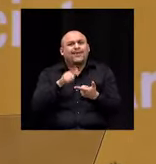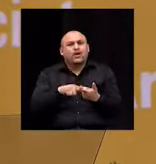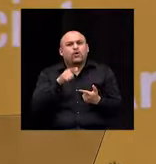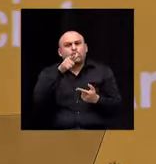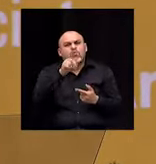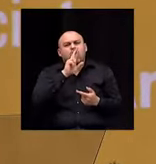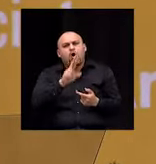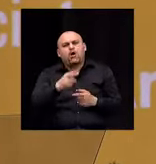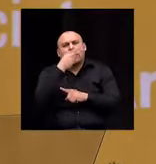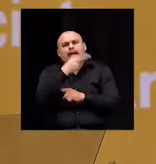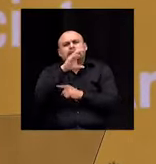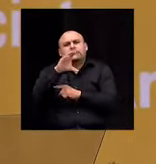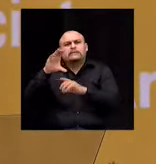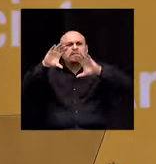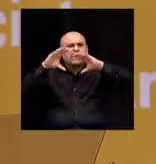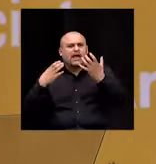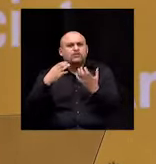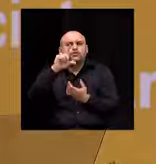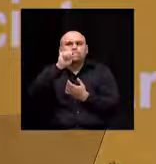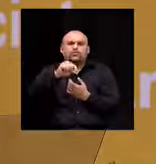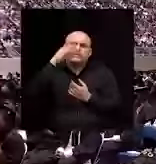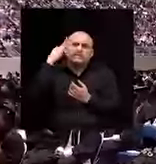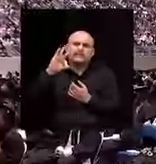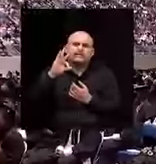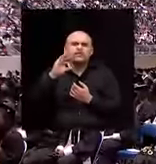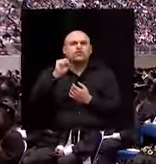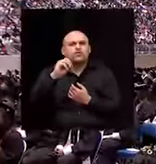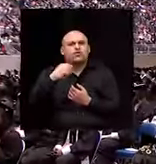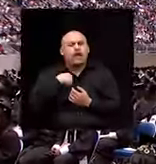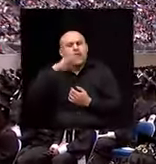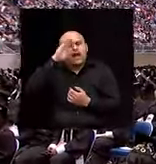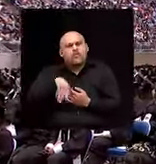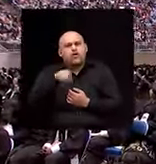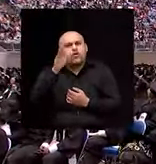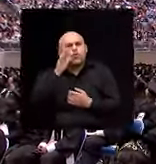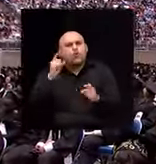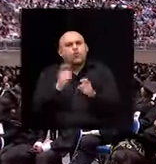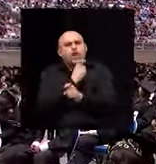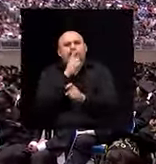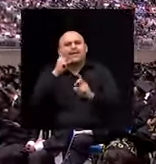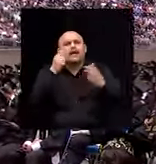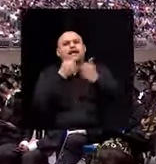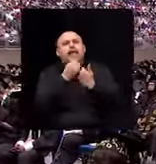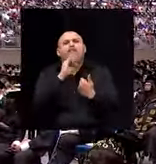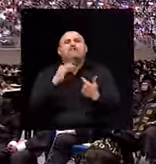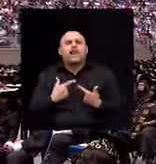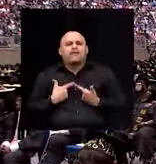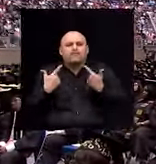are the HCC class of 2019, so I know you're gonna win at the game of life.